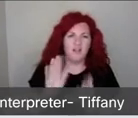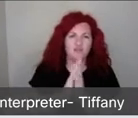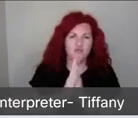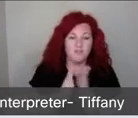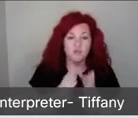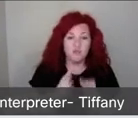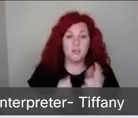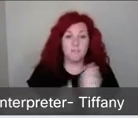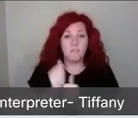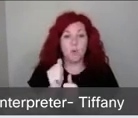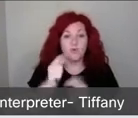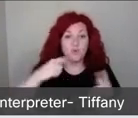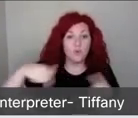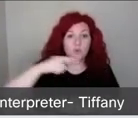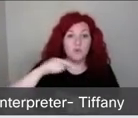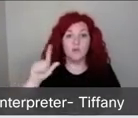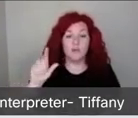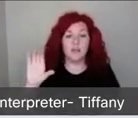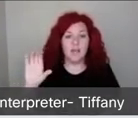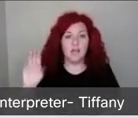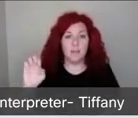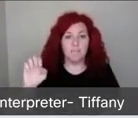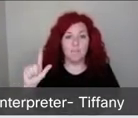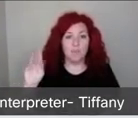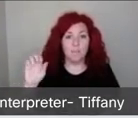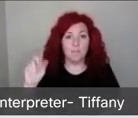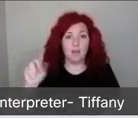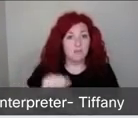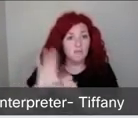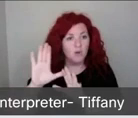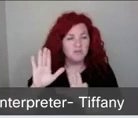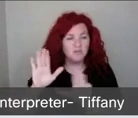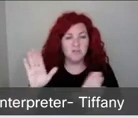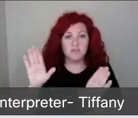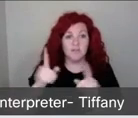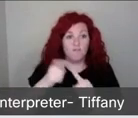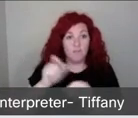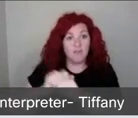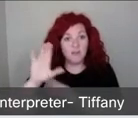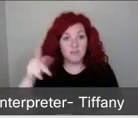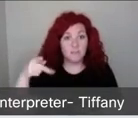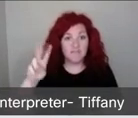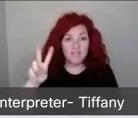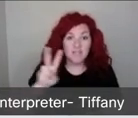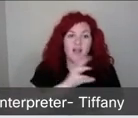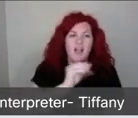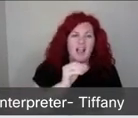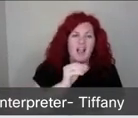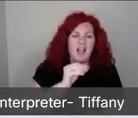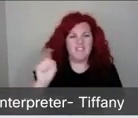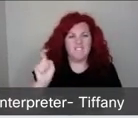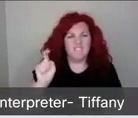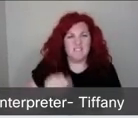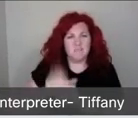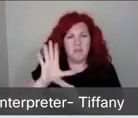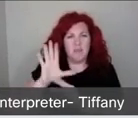circle Camelback Mountain, are deflected by the hills of PV, both, and in some cases, run up against the Phoenix Mountain